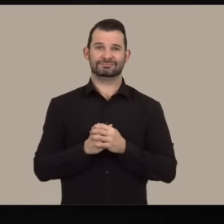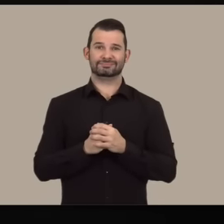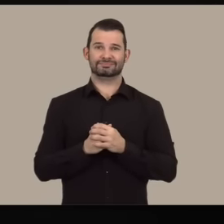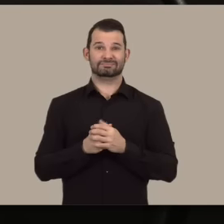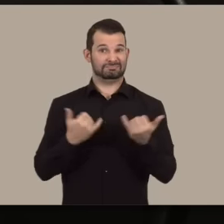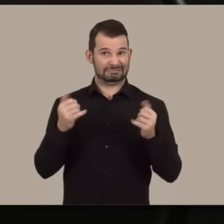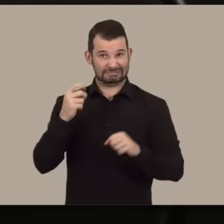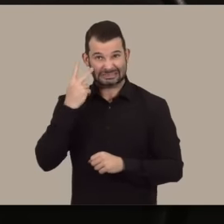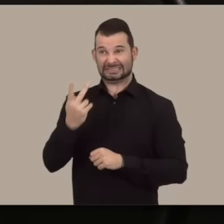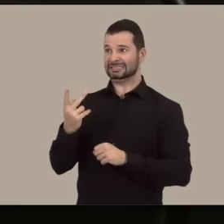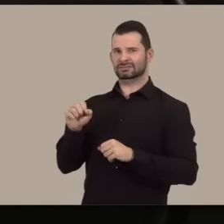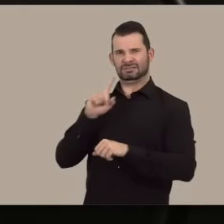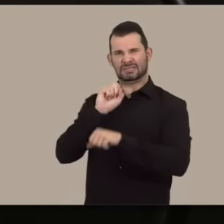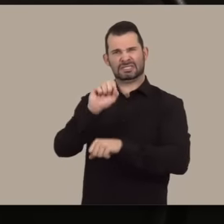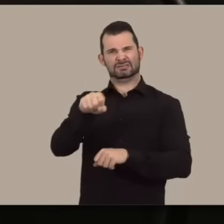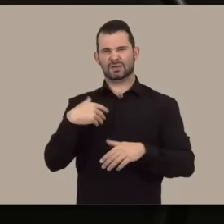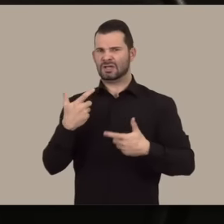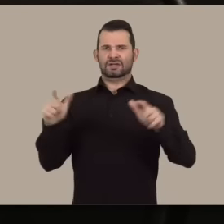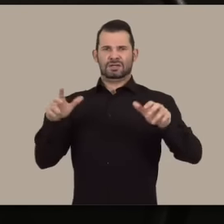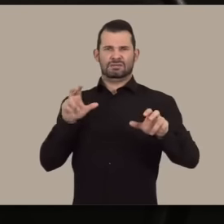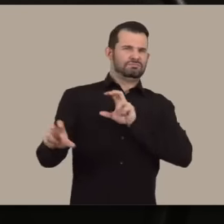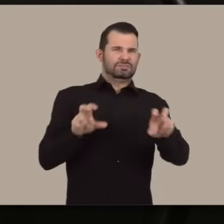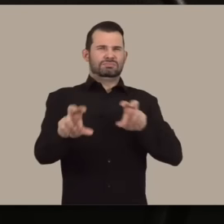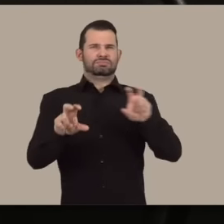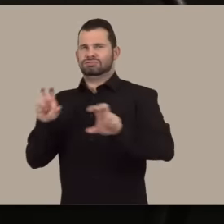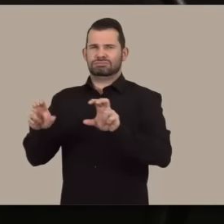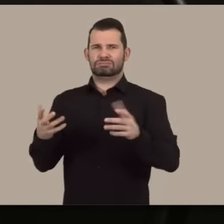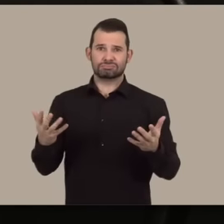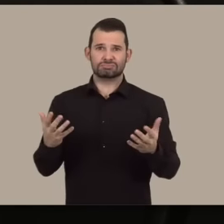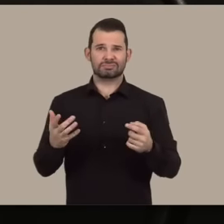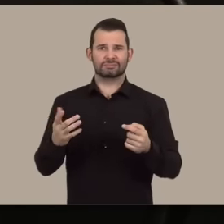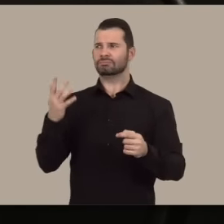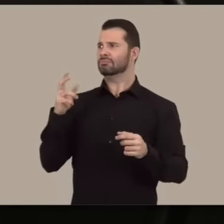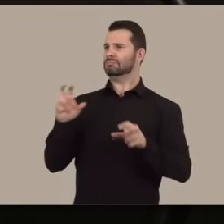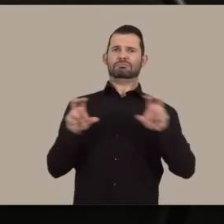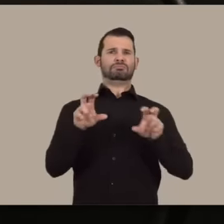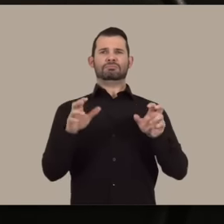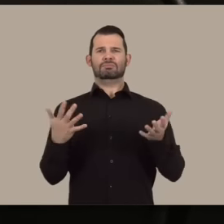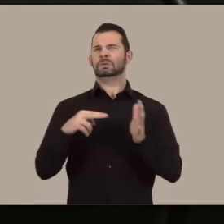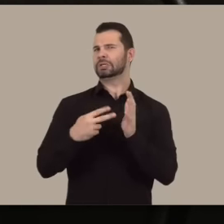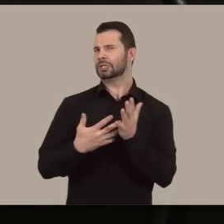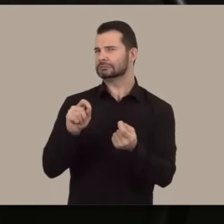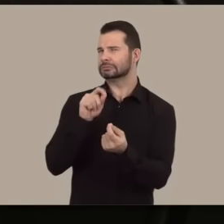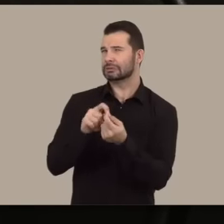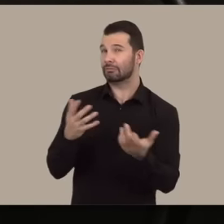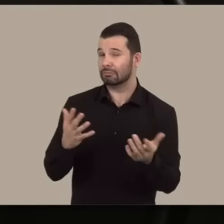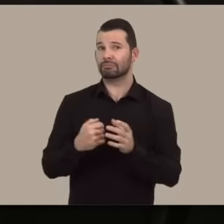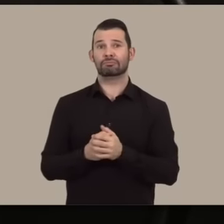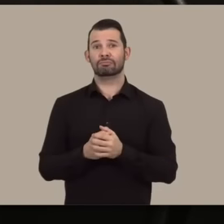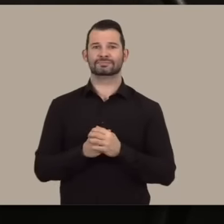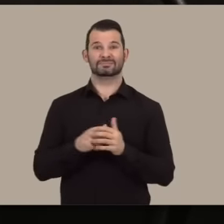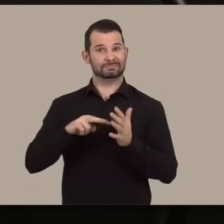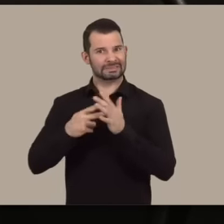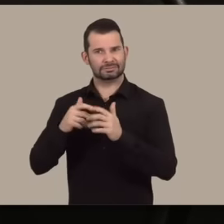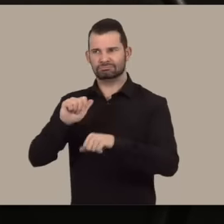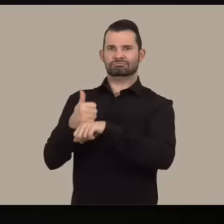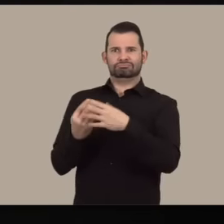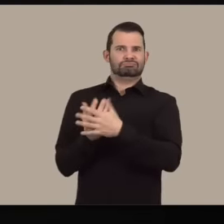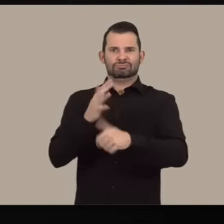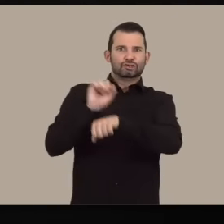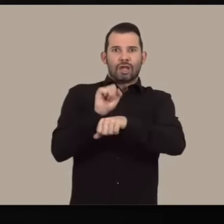As you can see, we have truly made significant investments. So what exactly do these investments